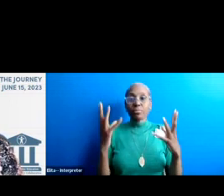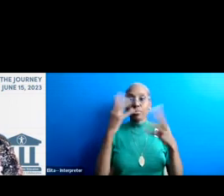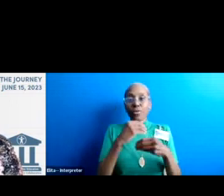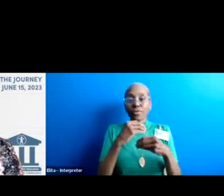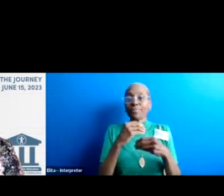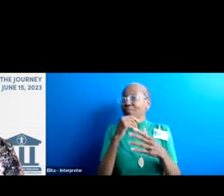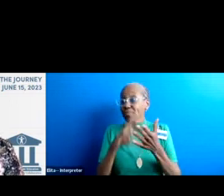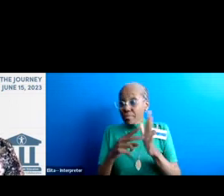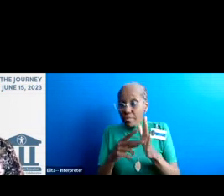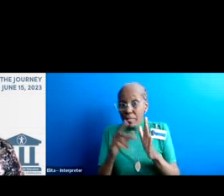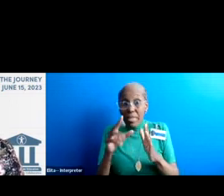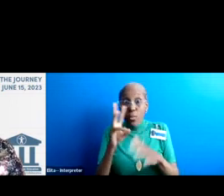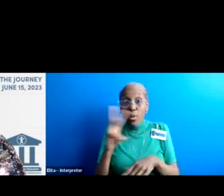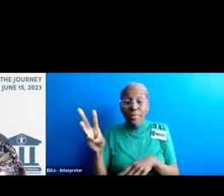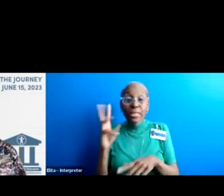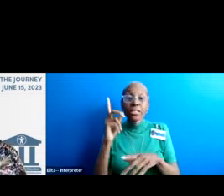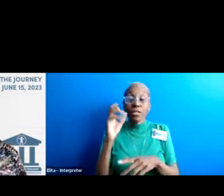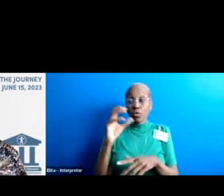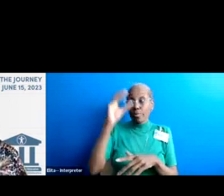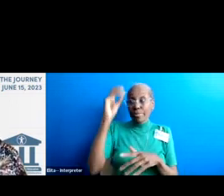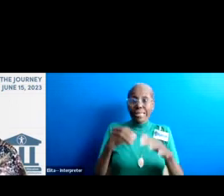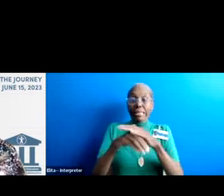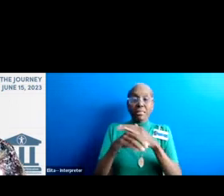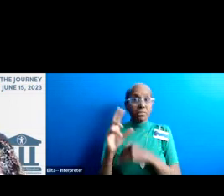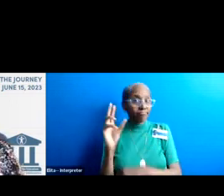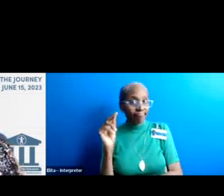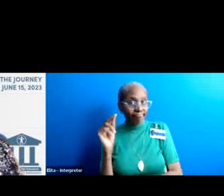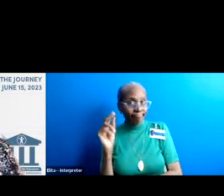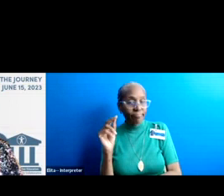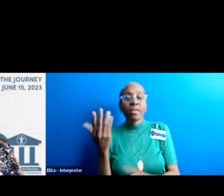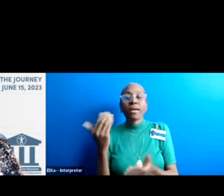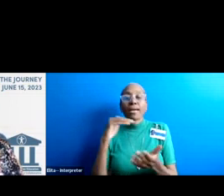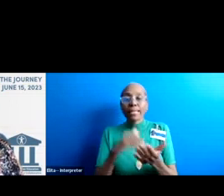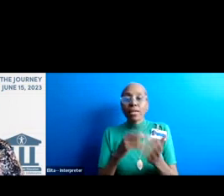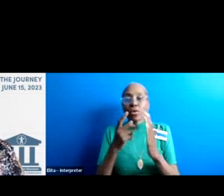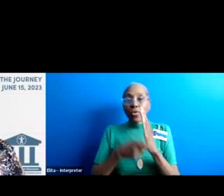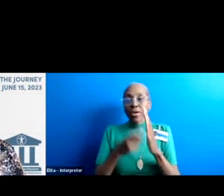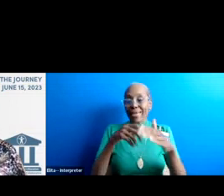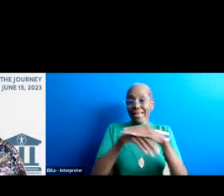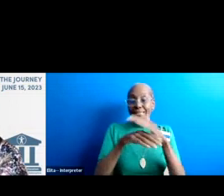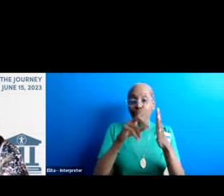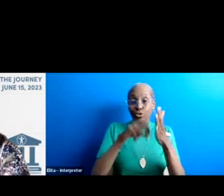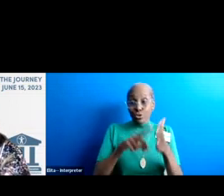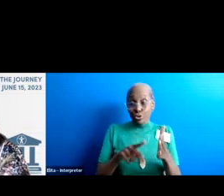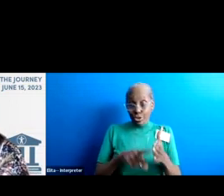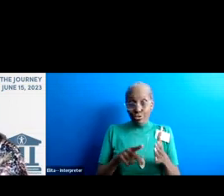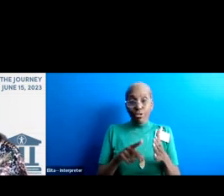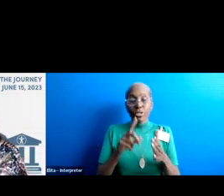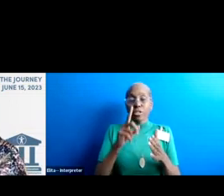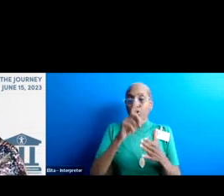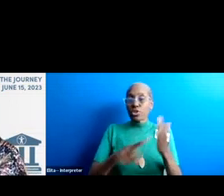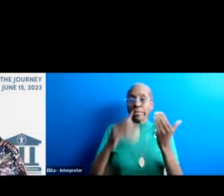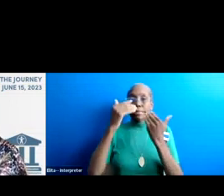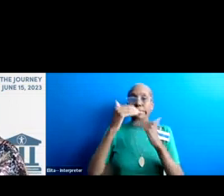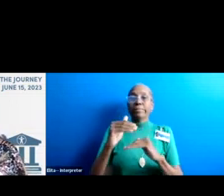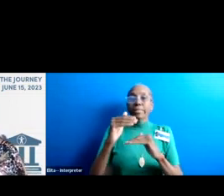But that's not saying that this site is 100% accessible. Again, automatic accessibility checkers can only check a